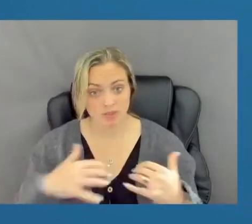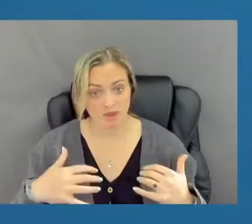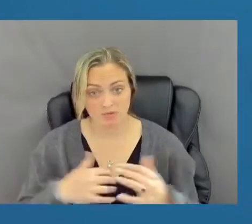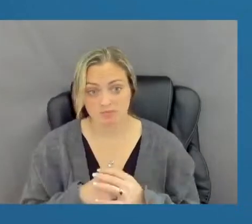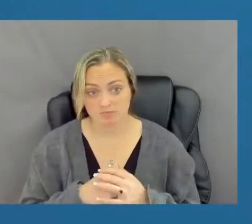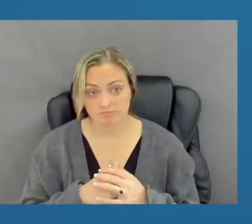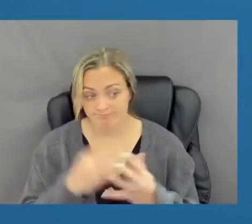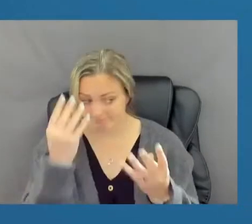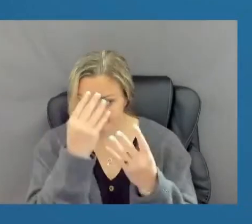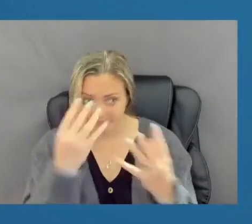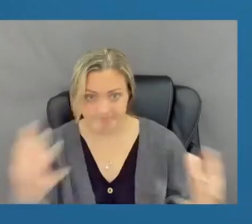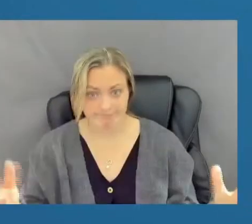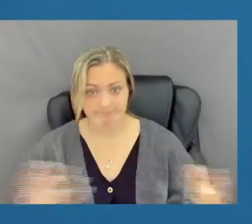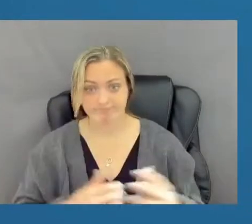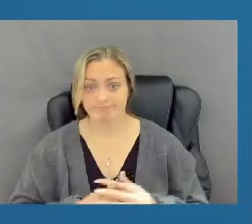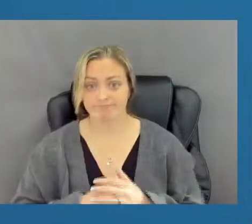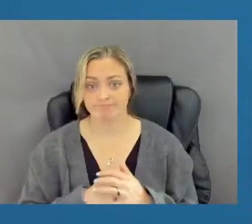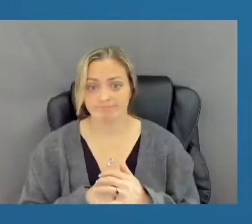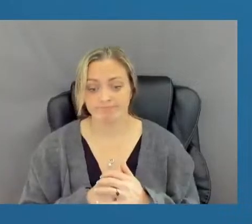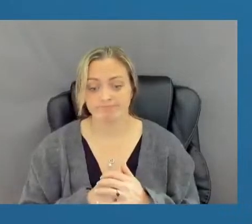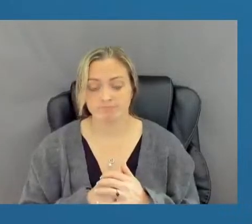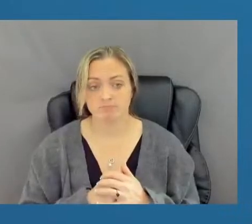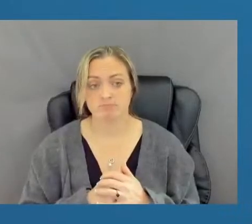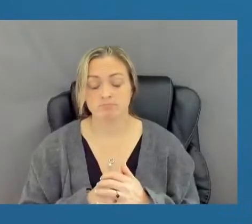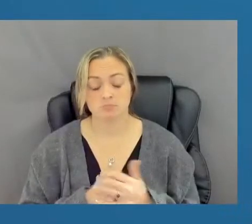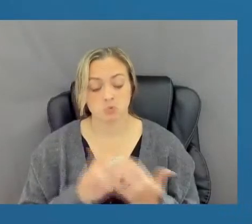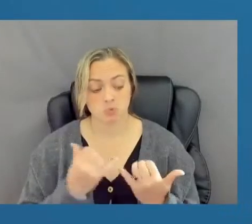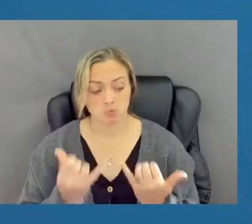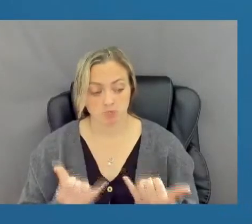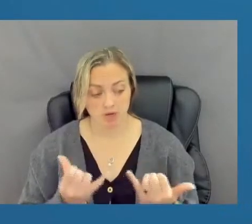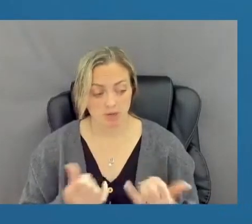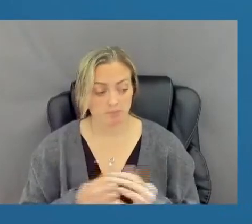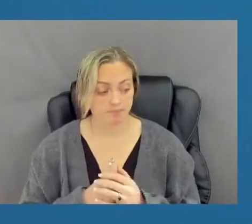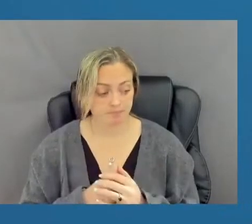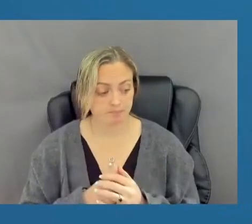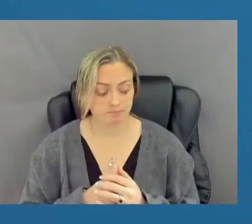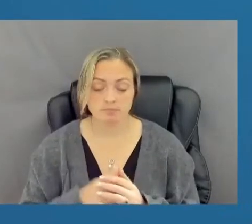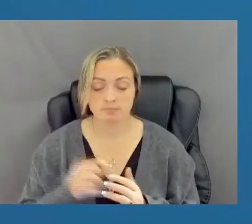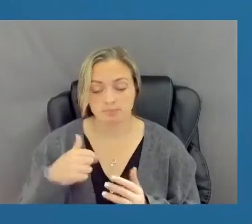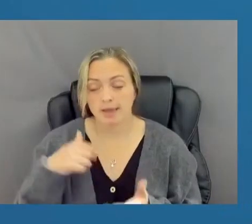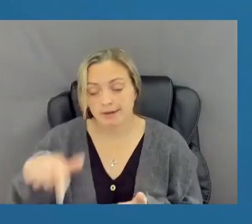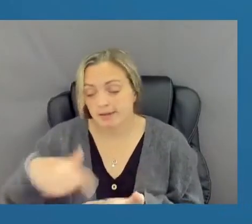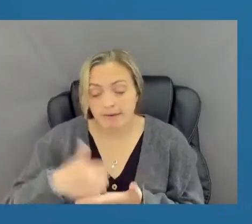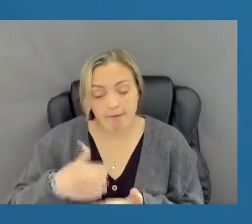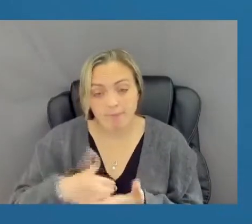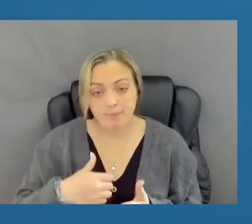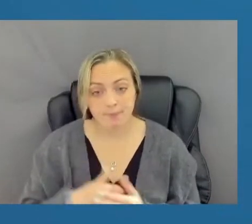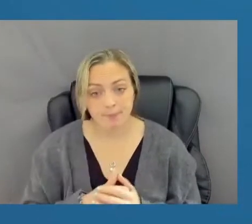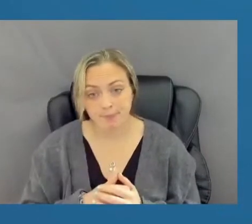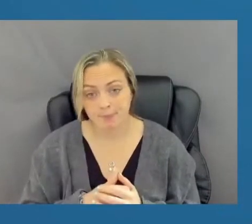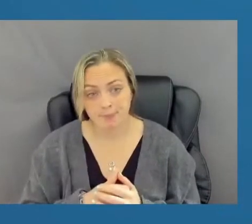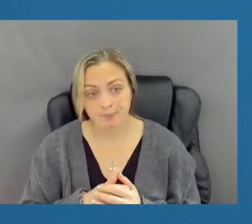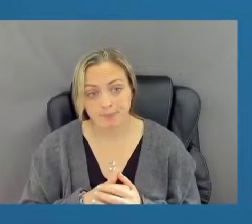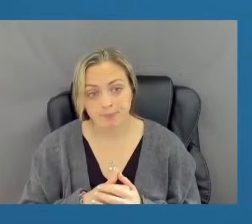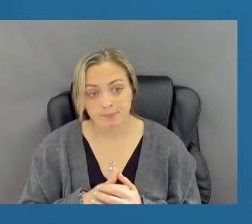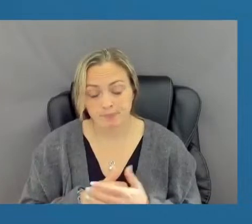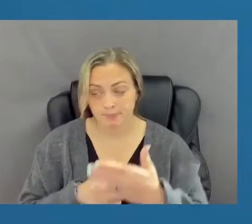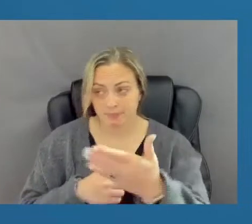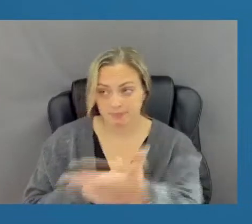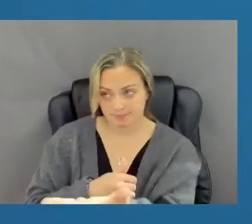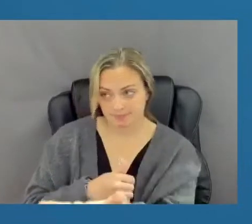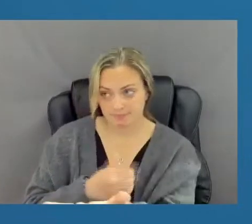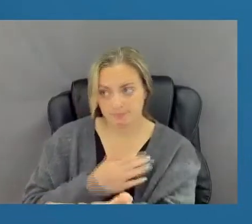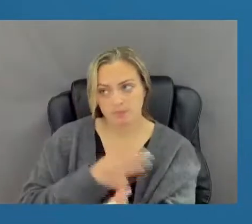gentlemen. At this time, I need some help. Hakeem, please join me.